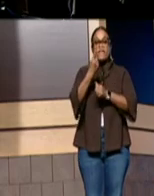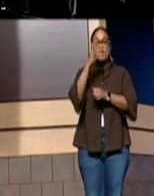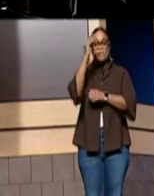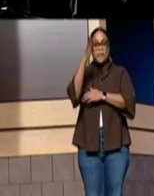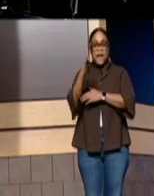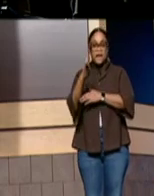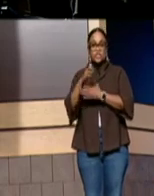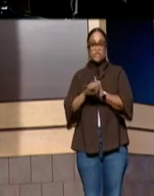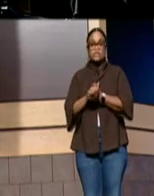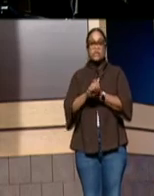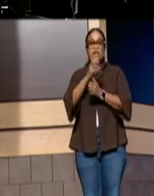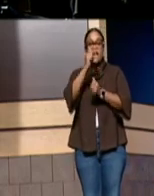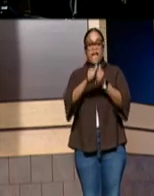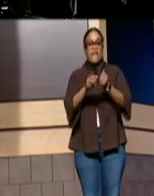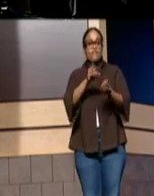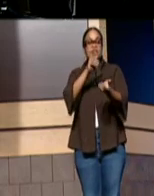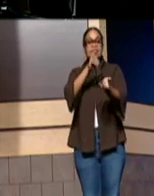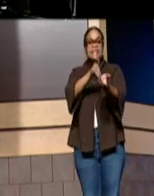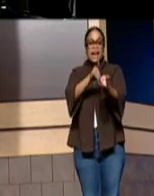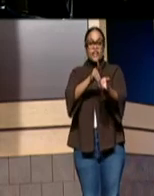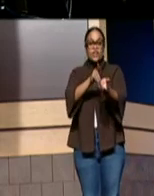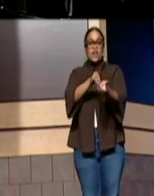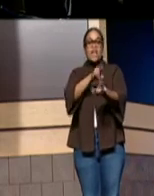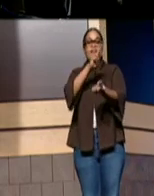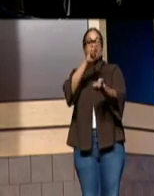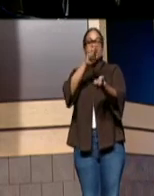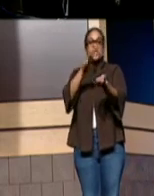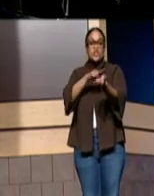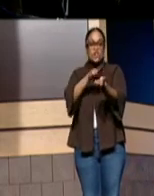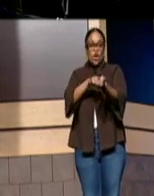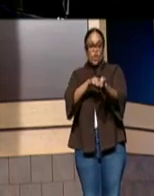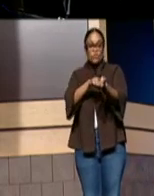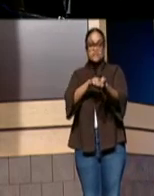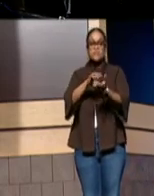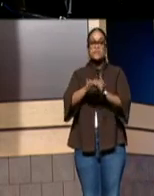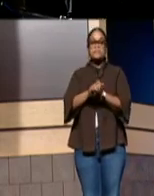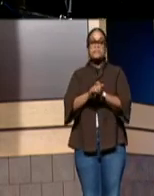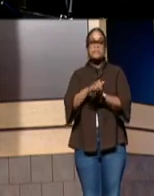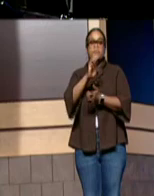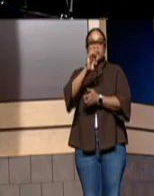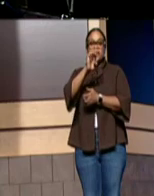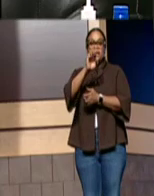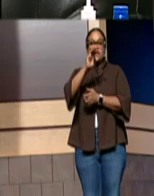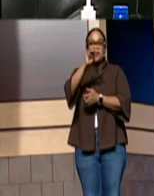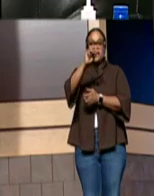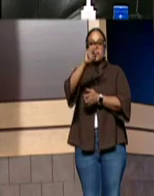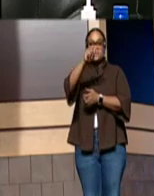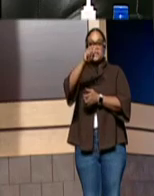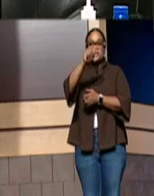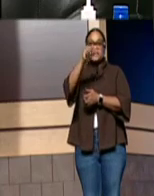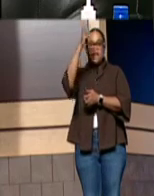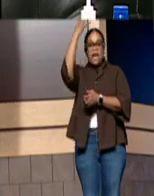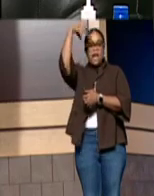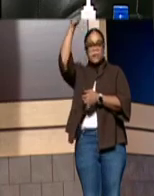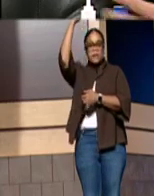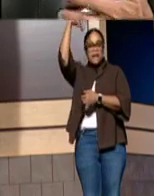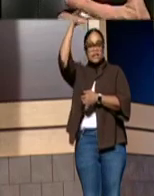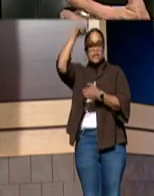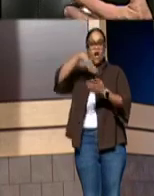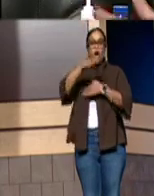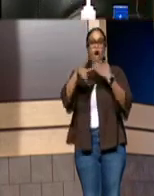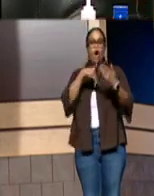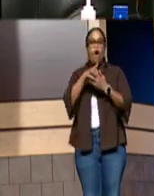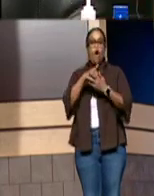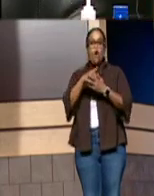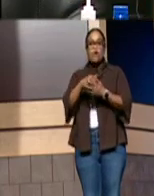and I want to say to every doctor and every nurse and every ambulance, because I believe that all the medical